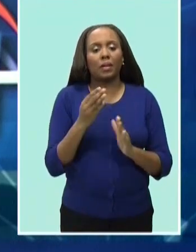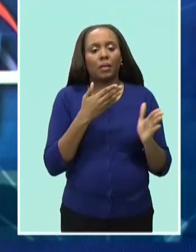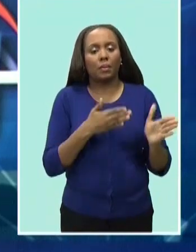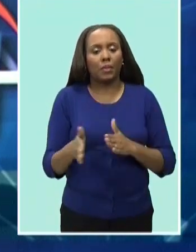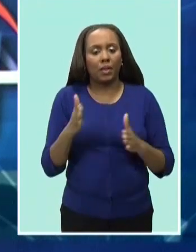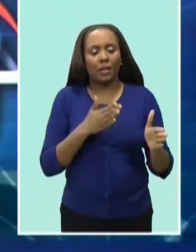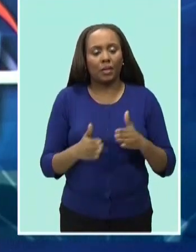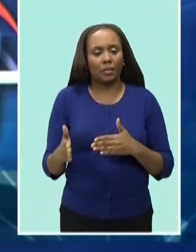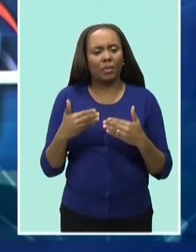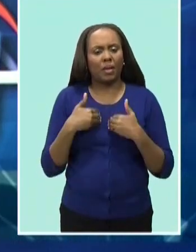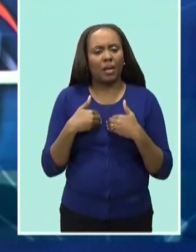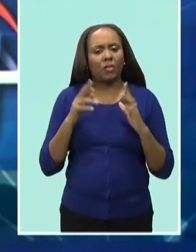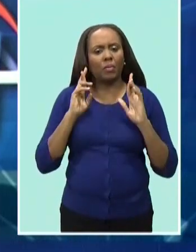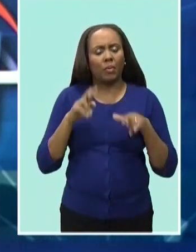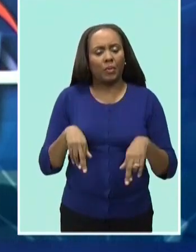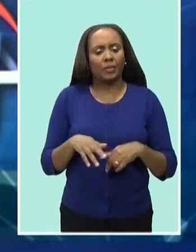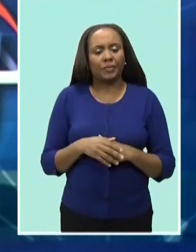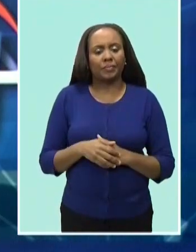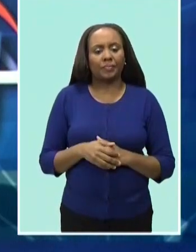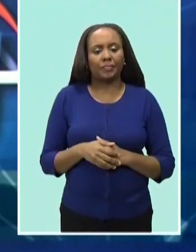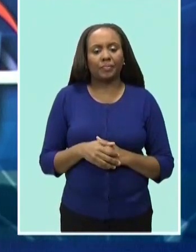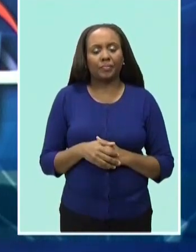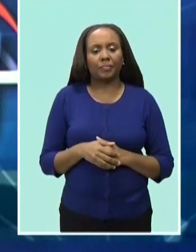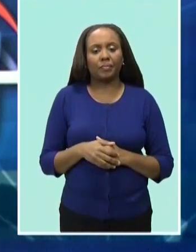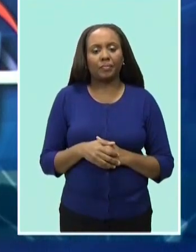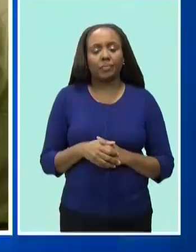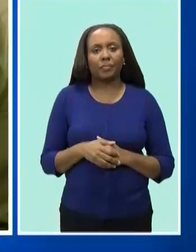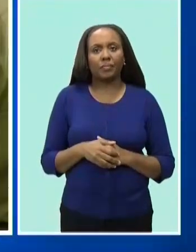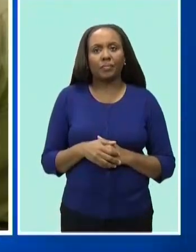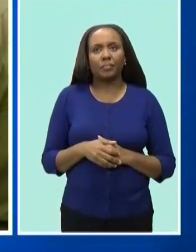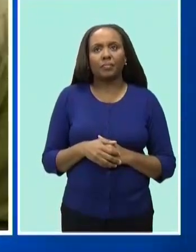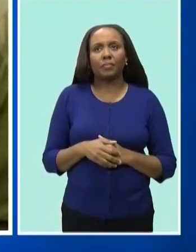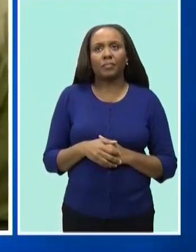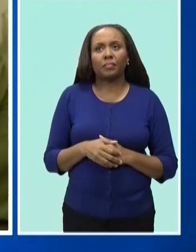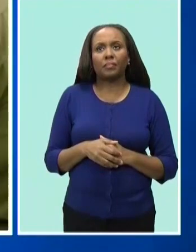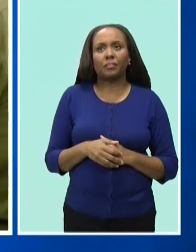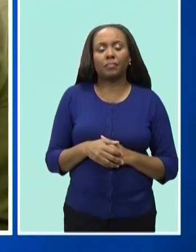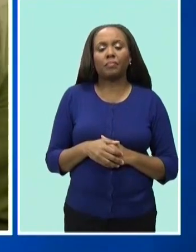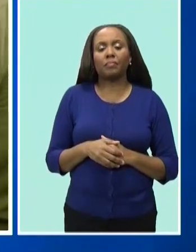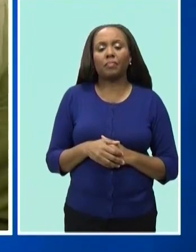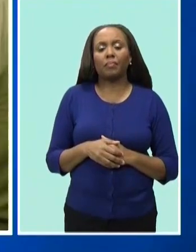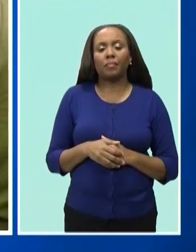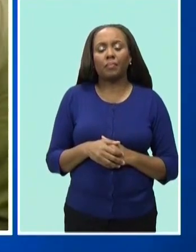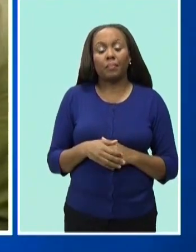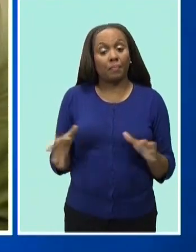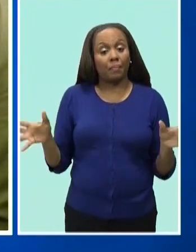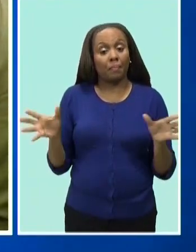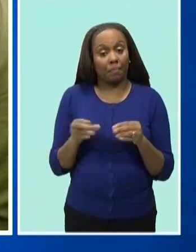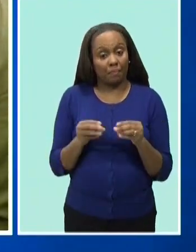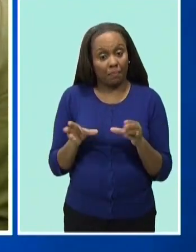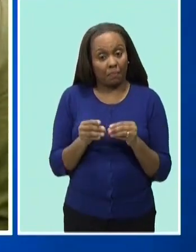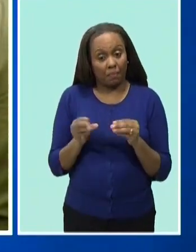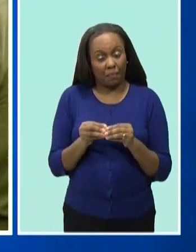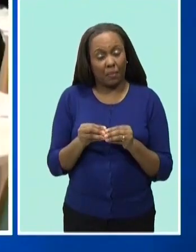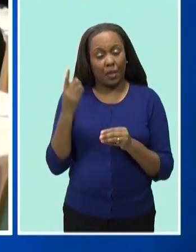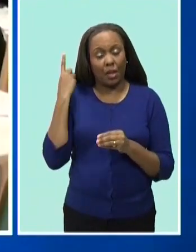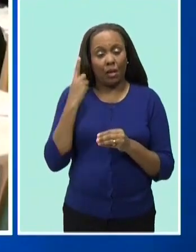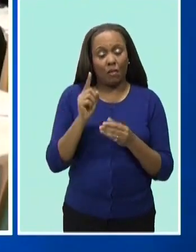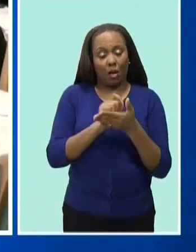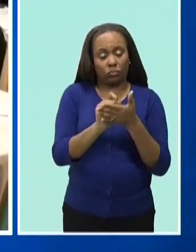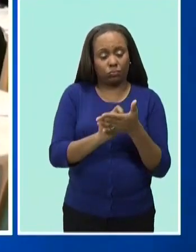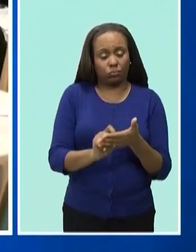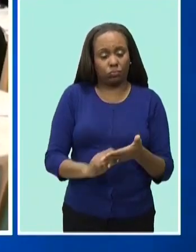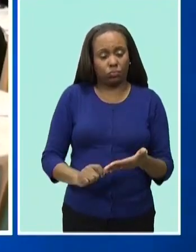a report from DPI. The fourth engagement held at Carroll Lodge was aimed at adjusting the draft produced